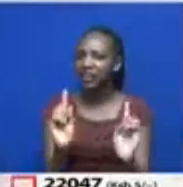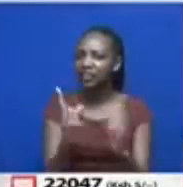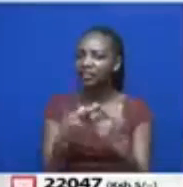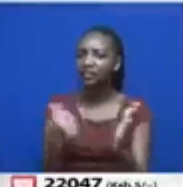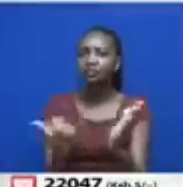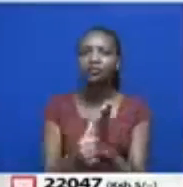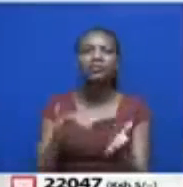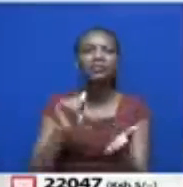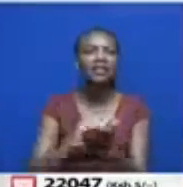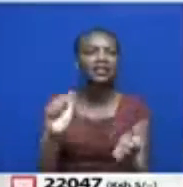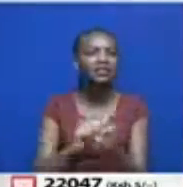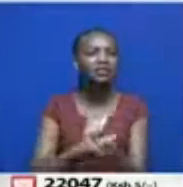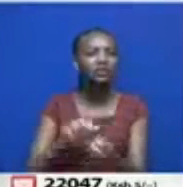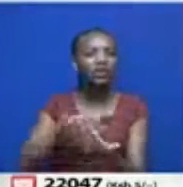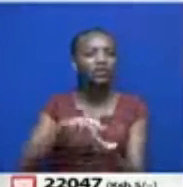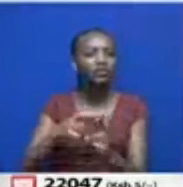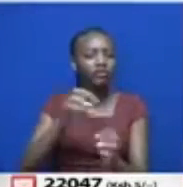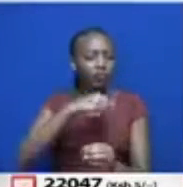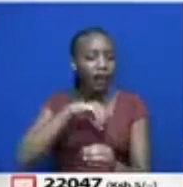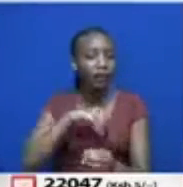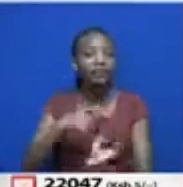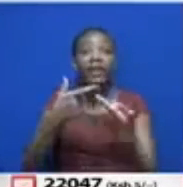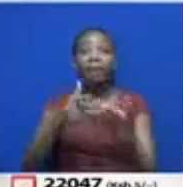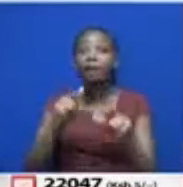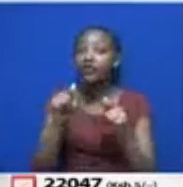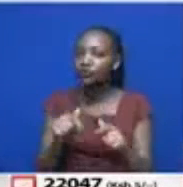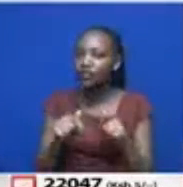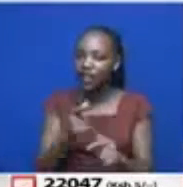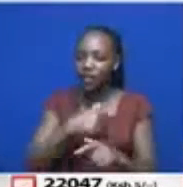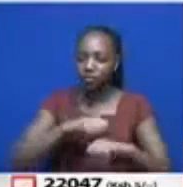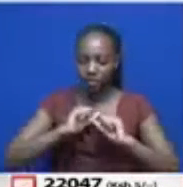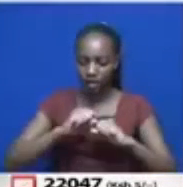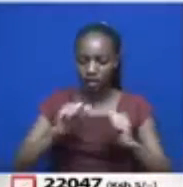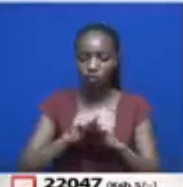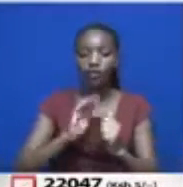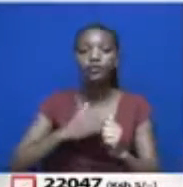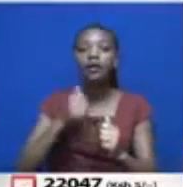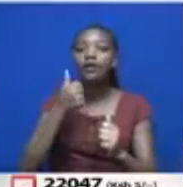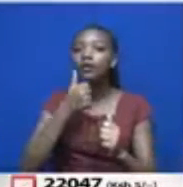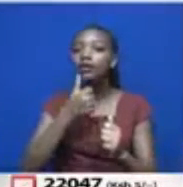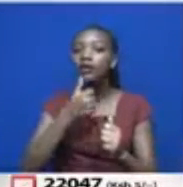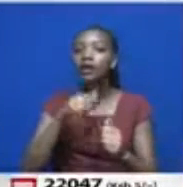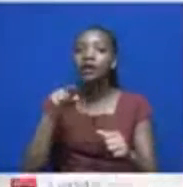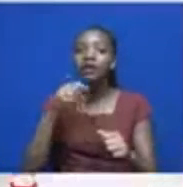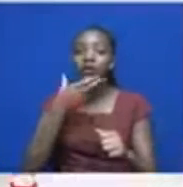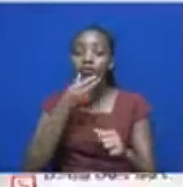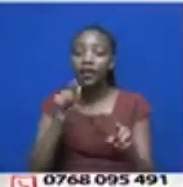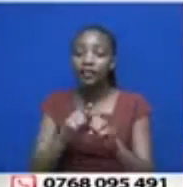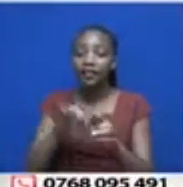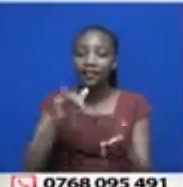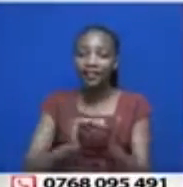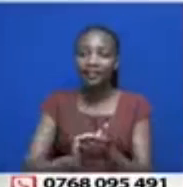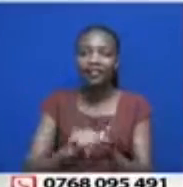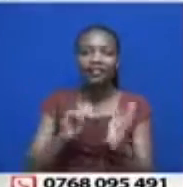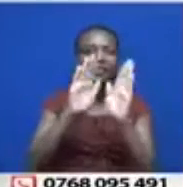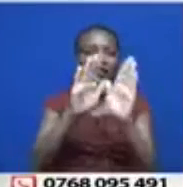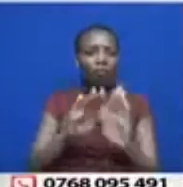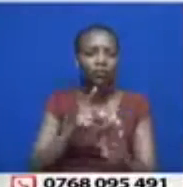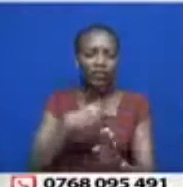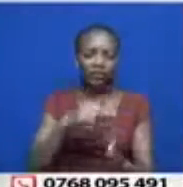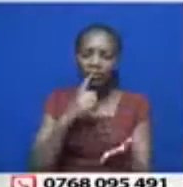relationship. But today we have agreed with my brother that there is need for us to ensure we